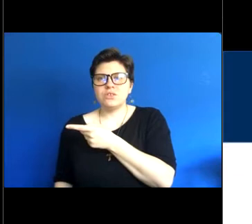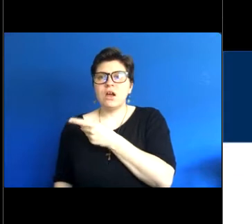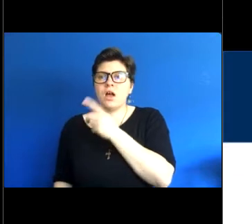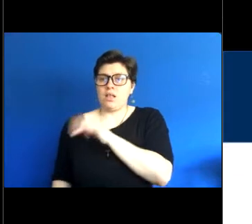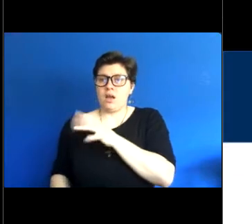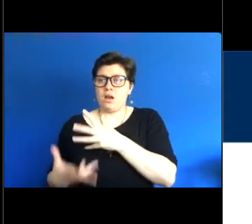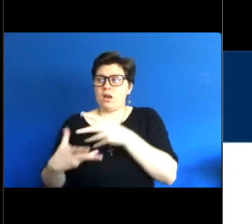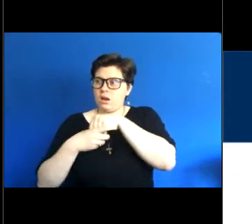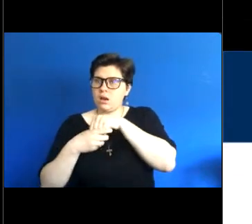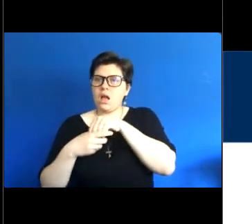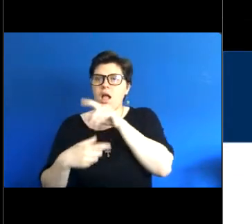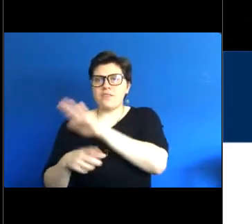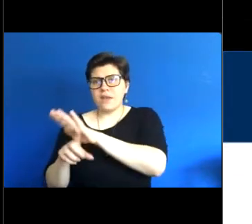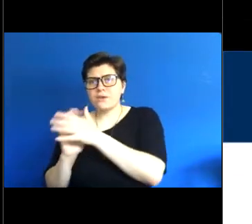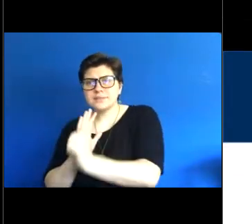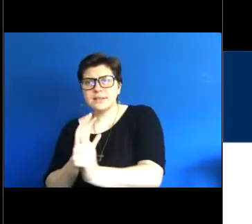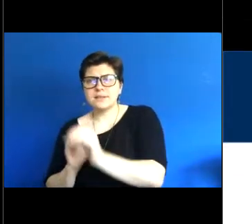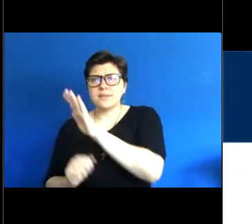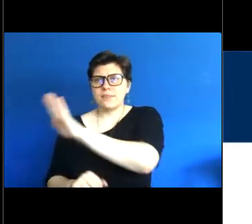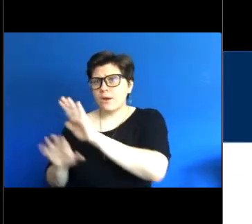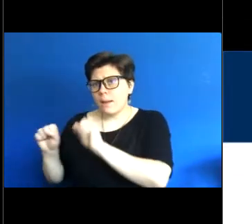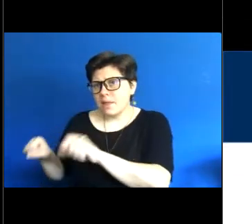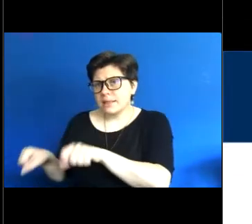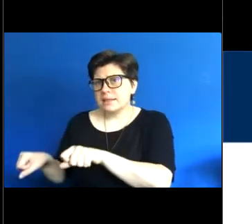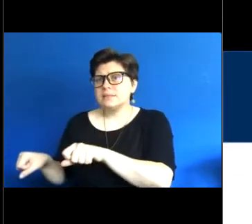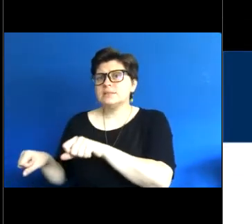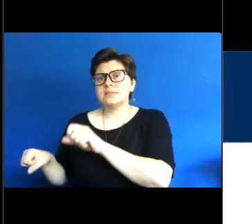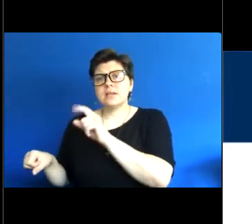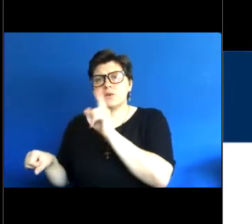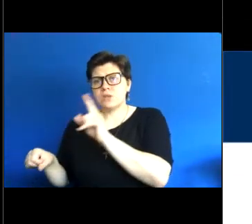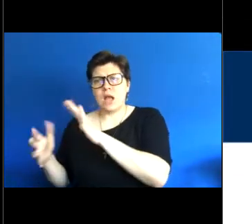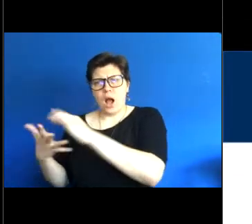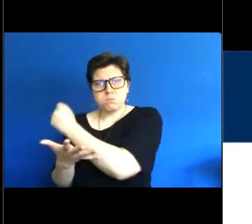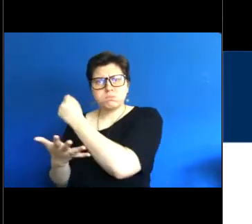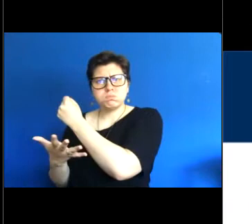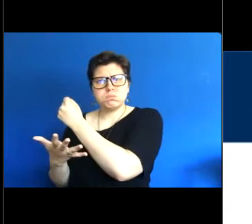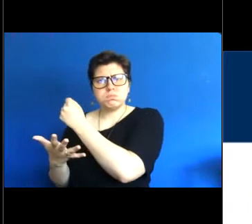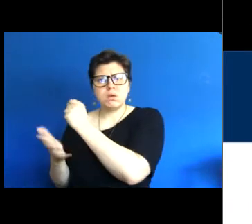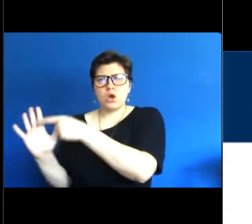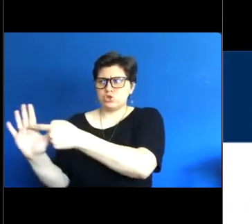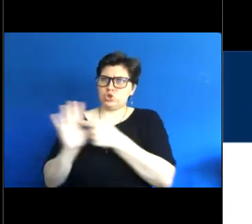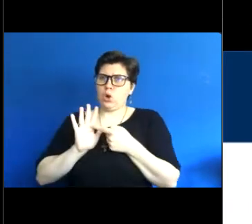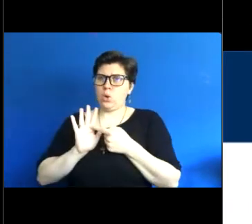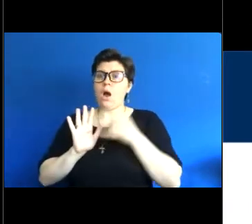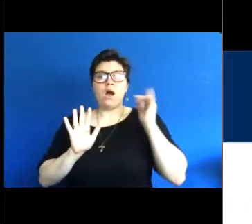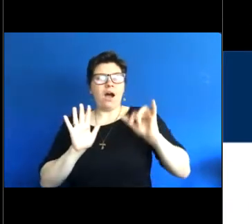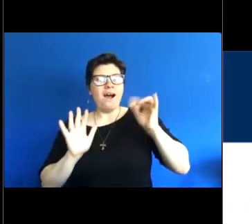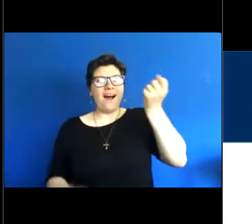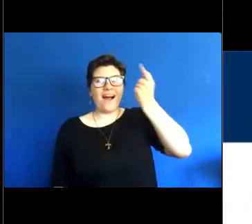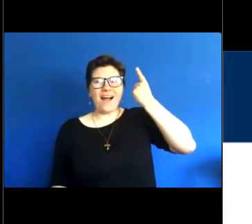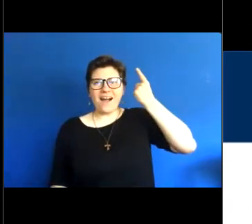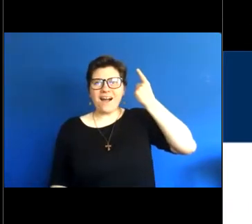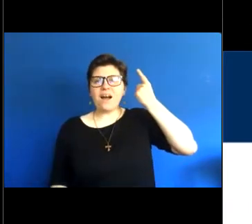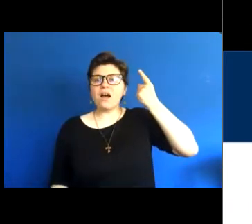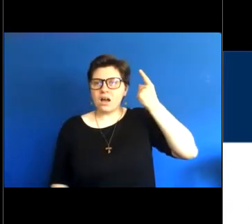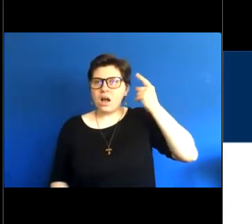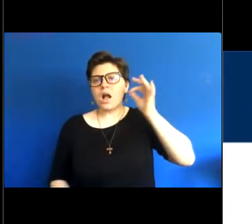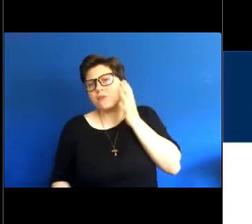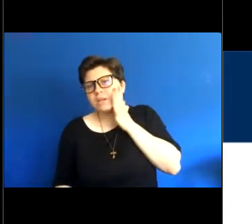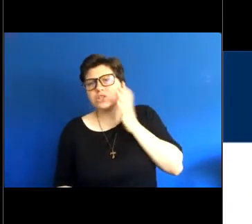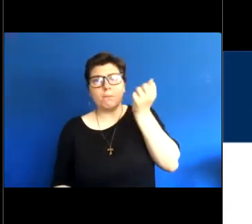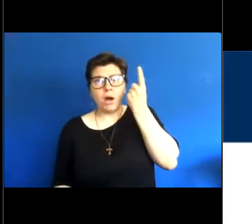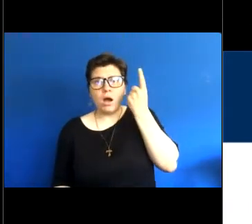account their skills, their abilities, that allows them to really show us back that they understand what confirmation is, that they understand who